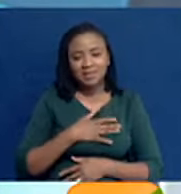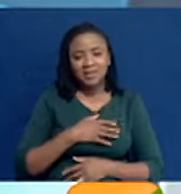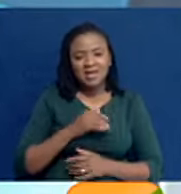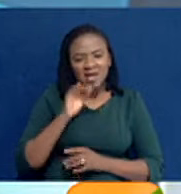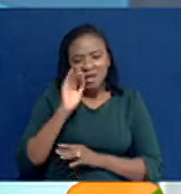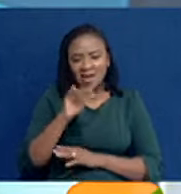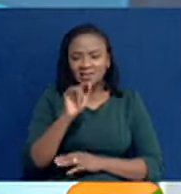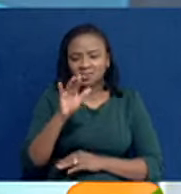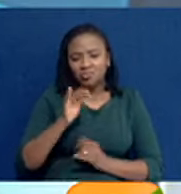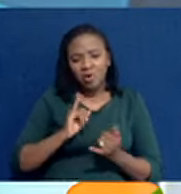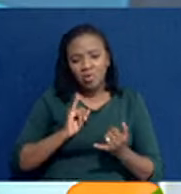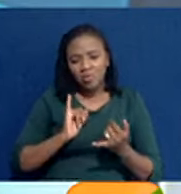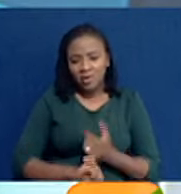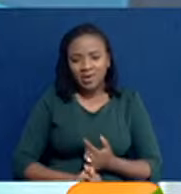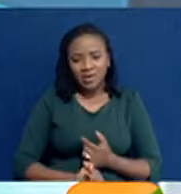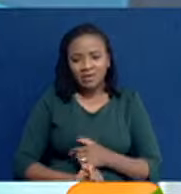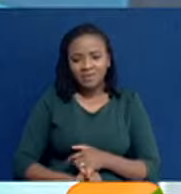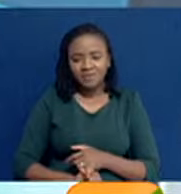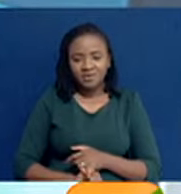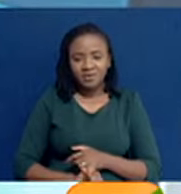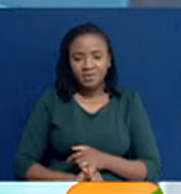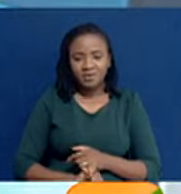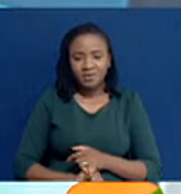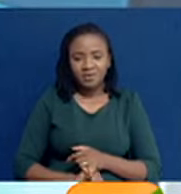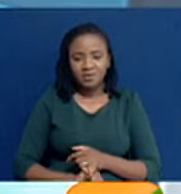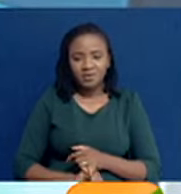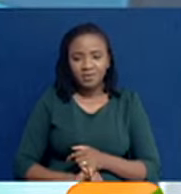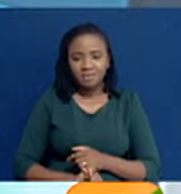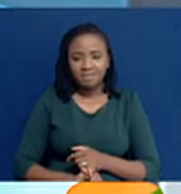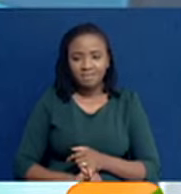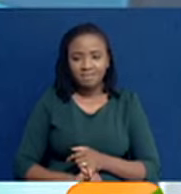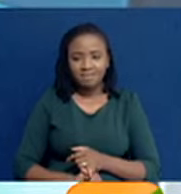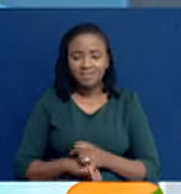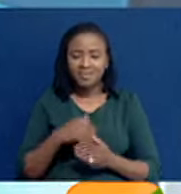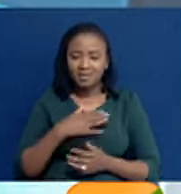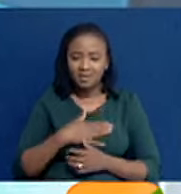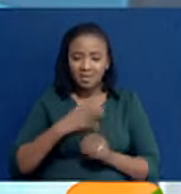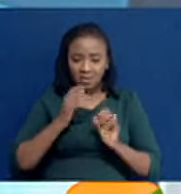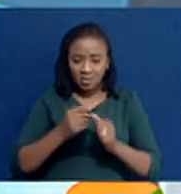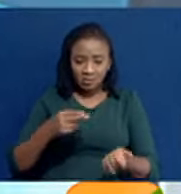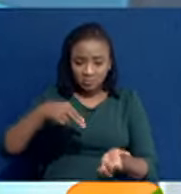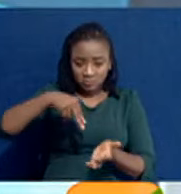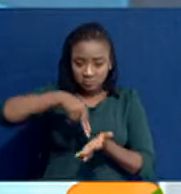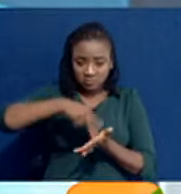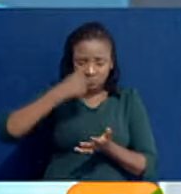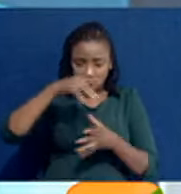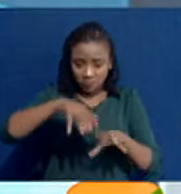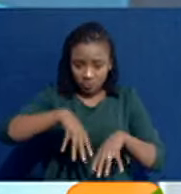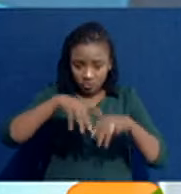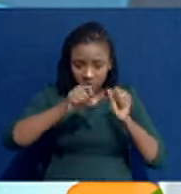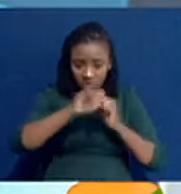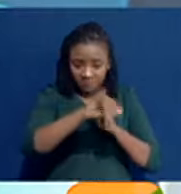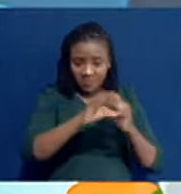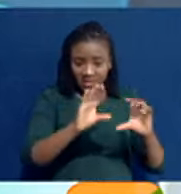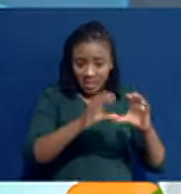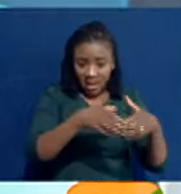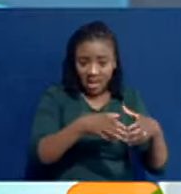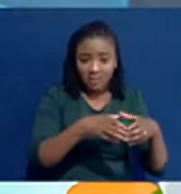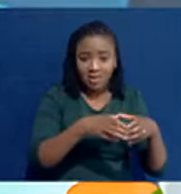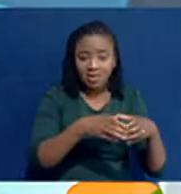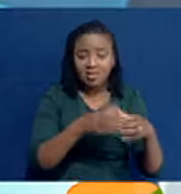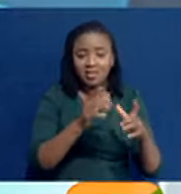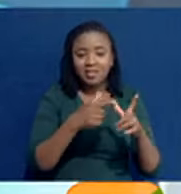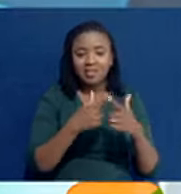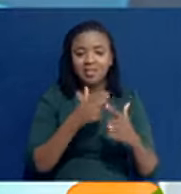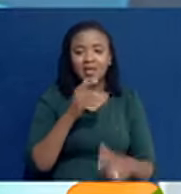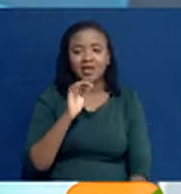persuade Beth to stand for the chair? That's when now Decade for